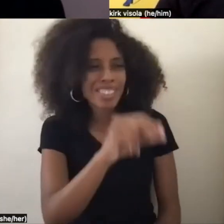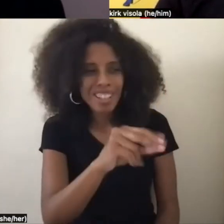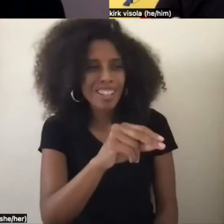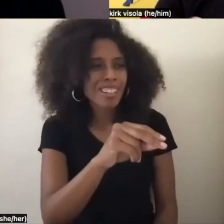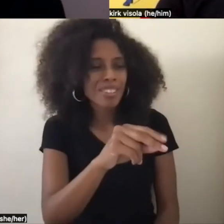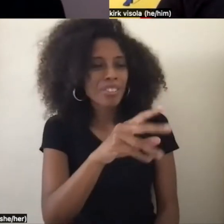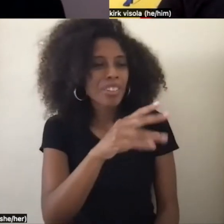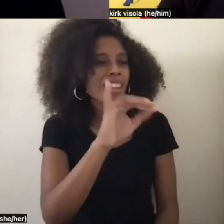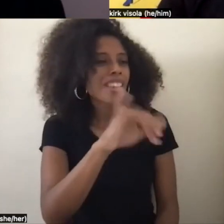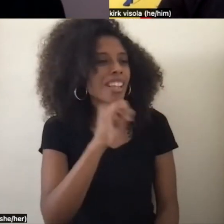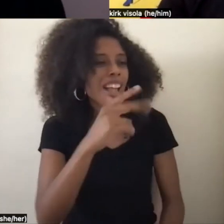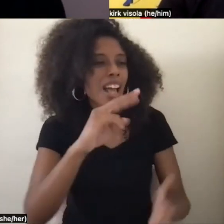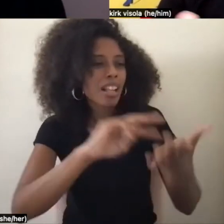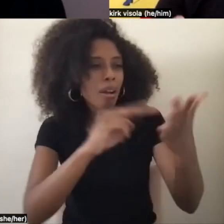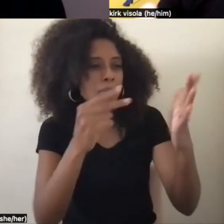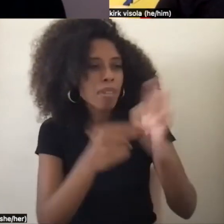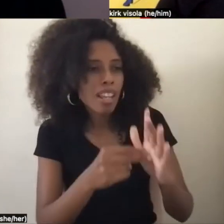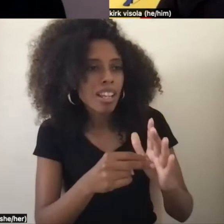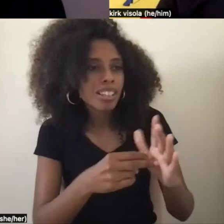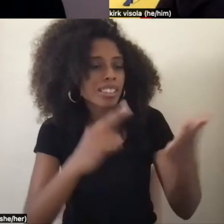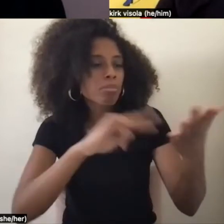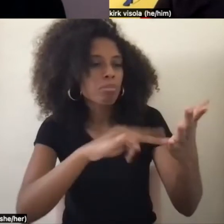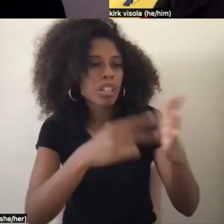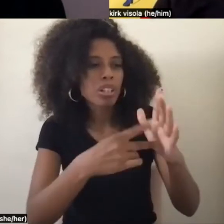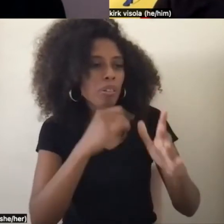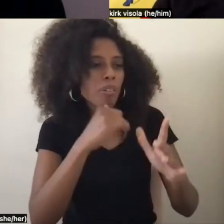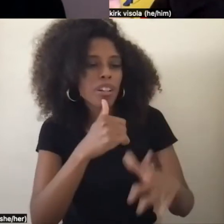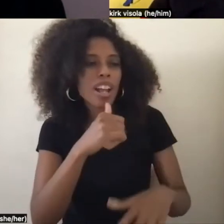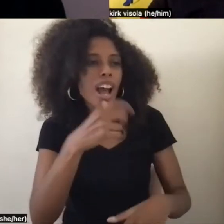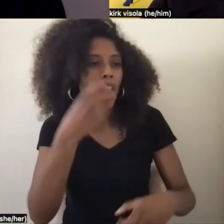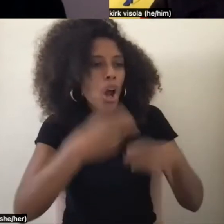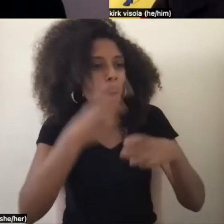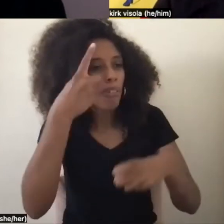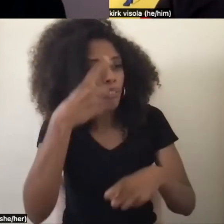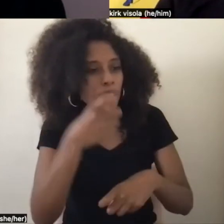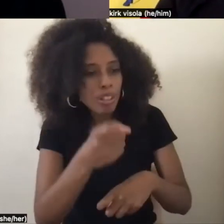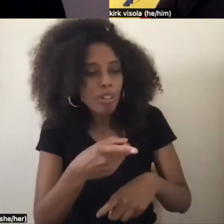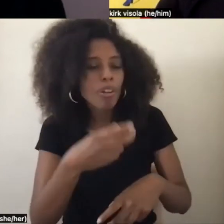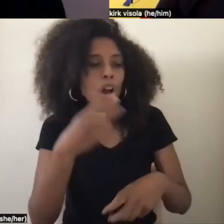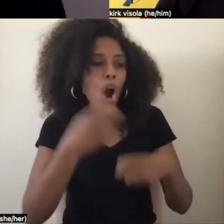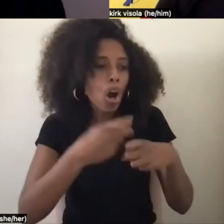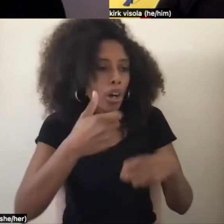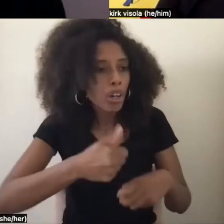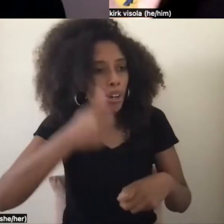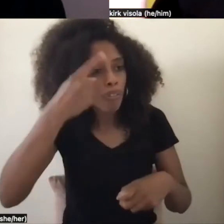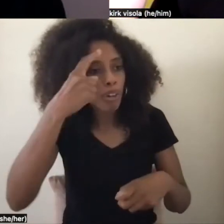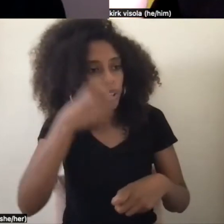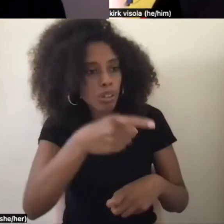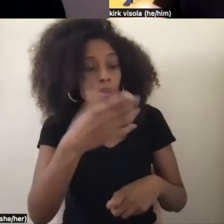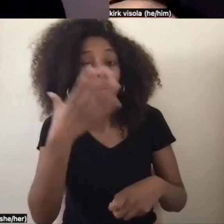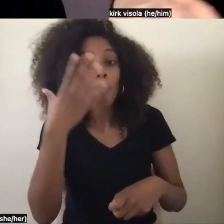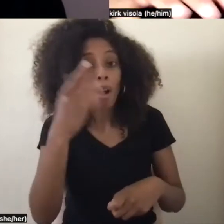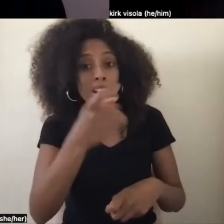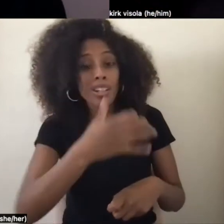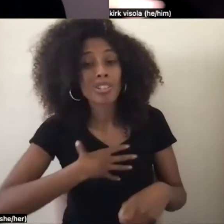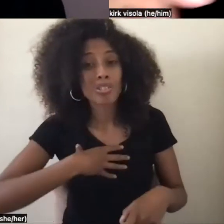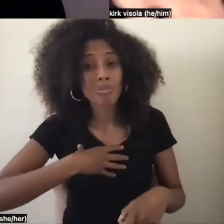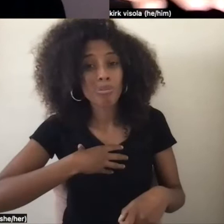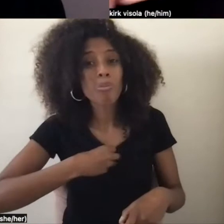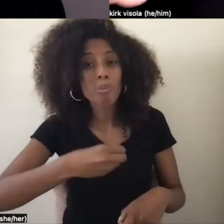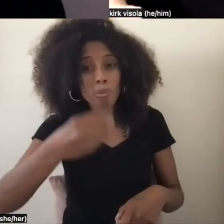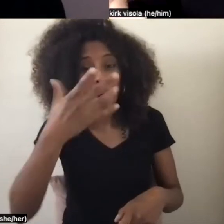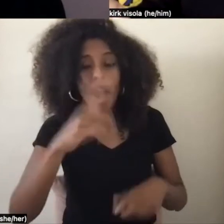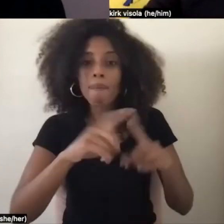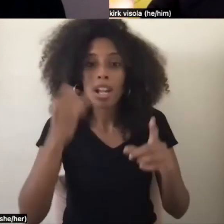you because you're white. Had you been black, it would have been even worse for you. But that white coat that